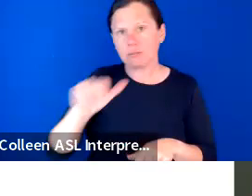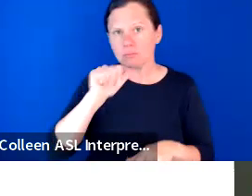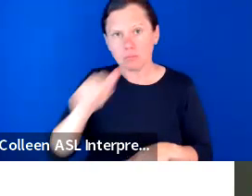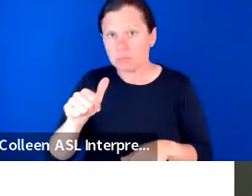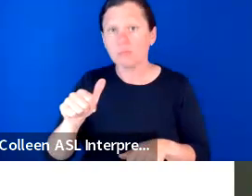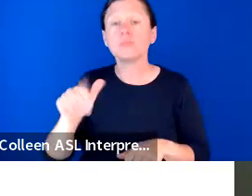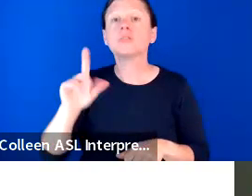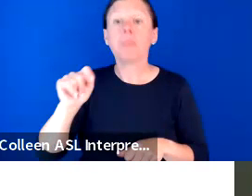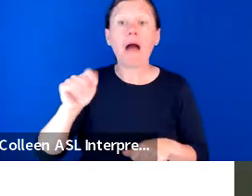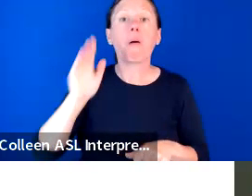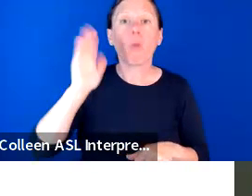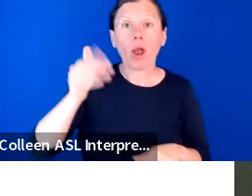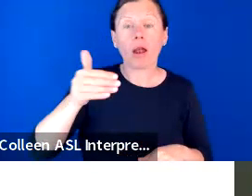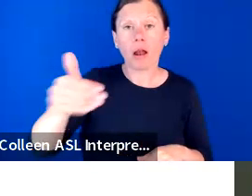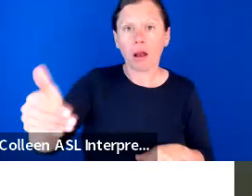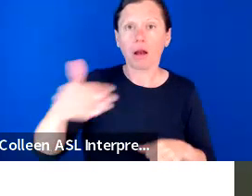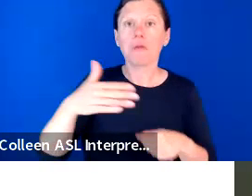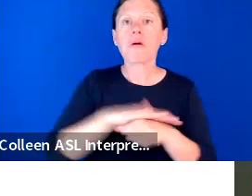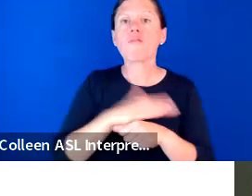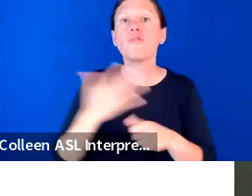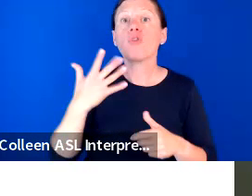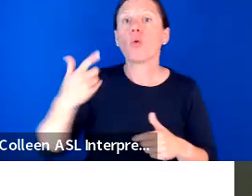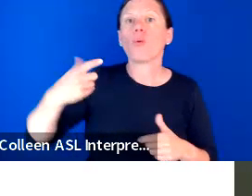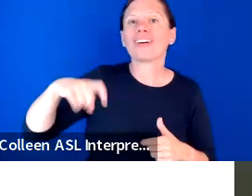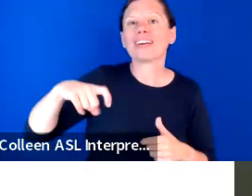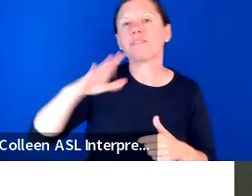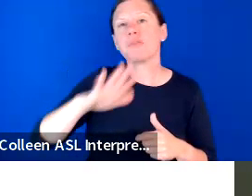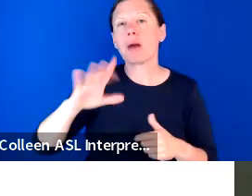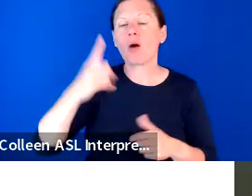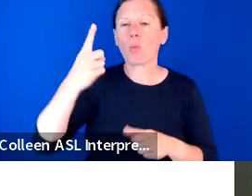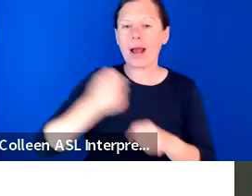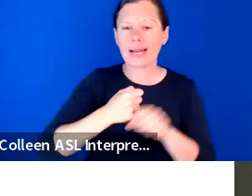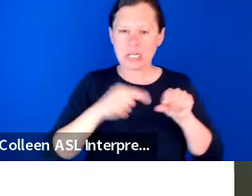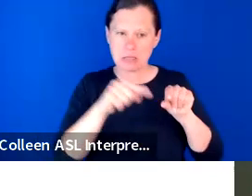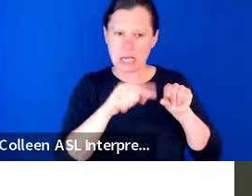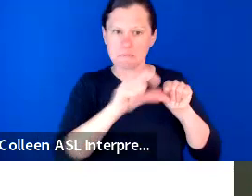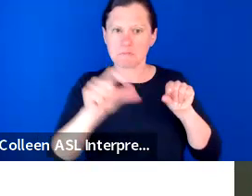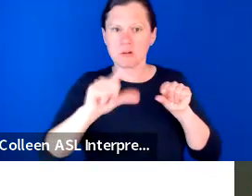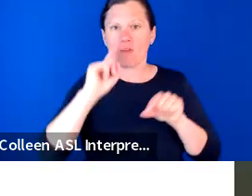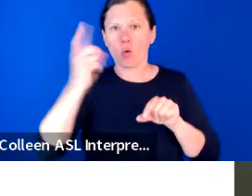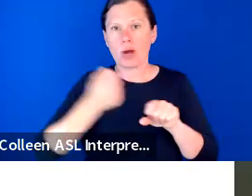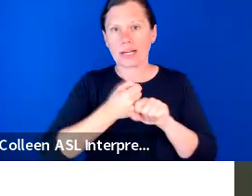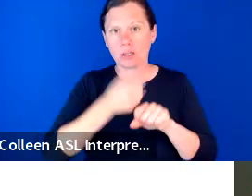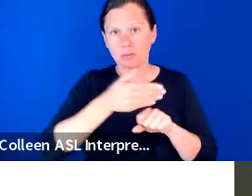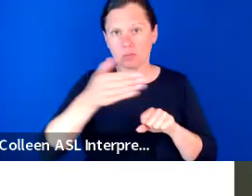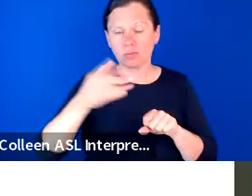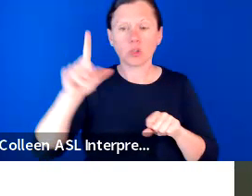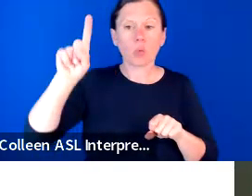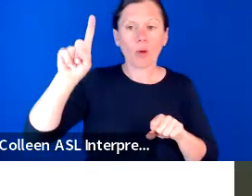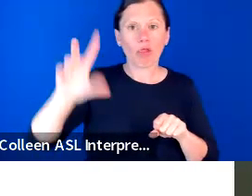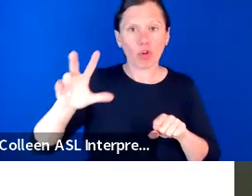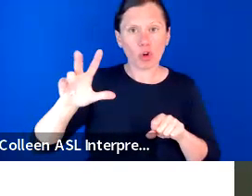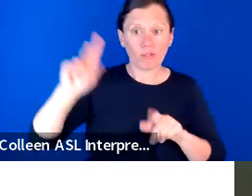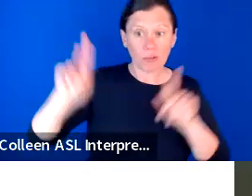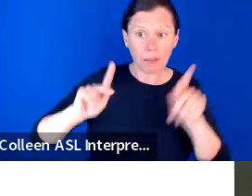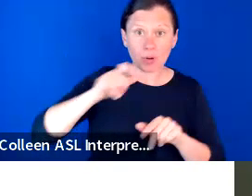client uses for roughly a year. About 1/3 of people need care for a year or less, and for those people, WellCares